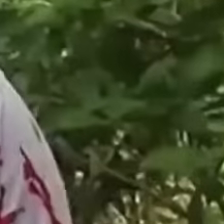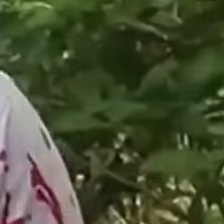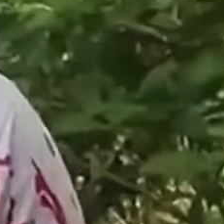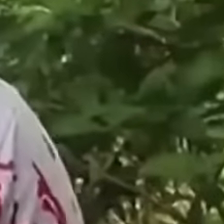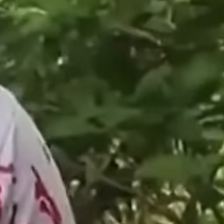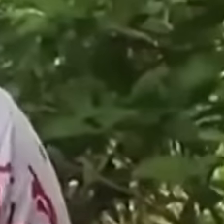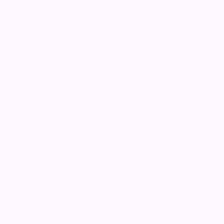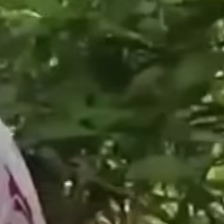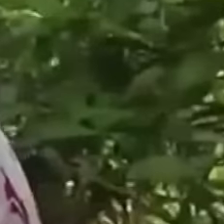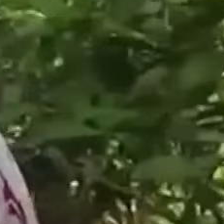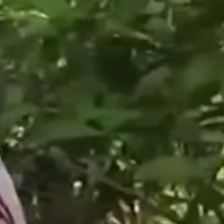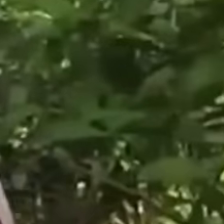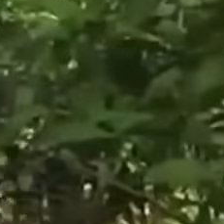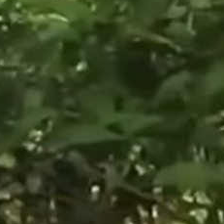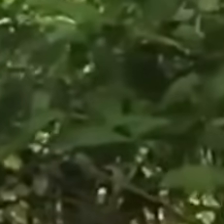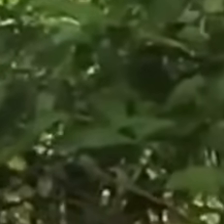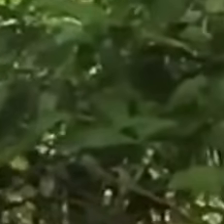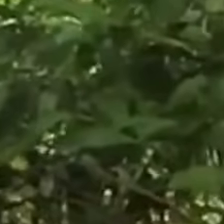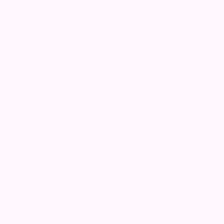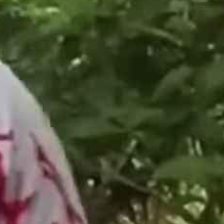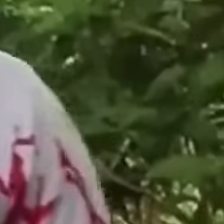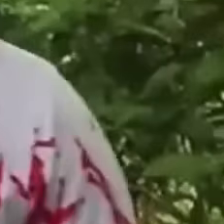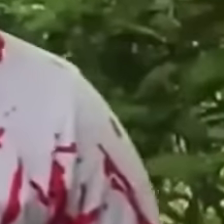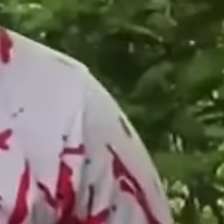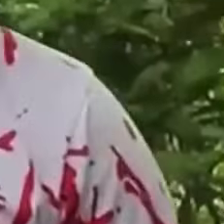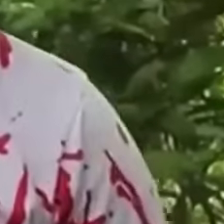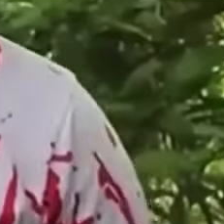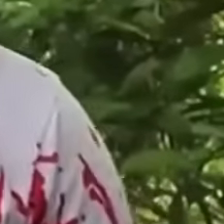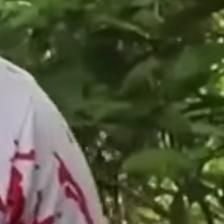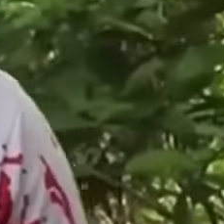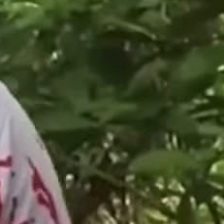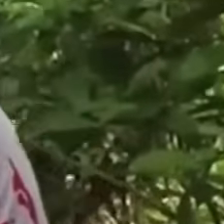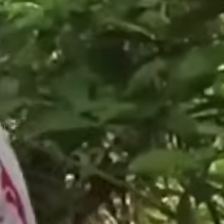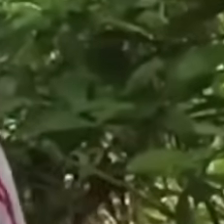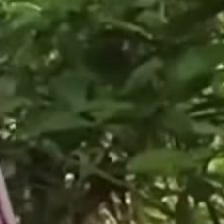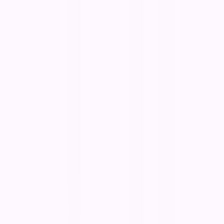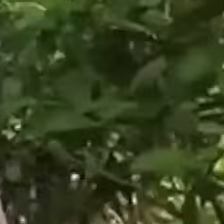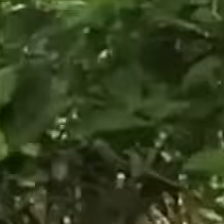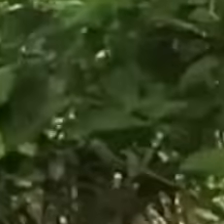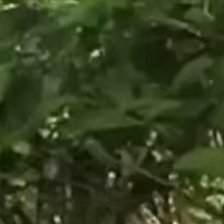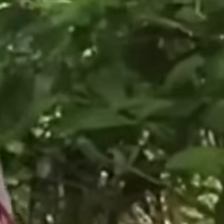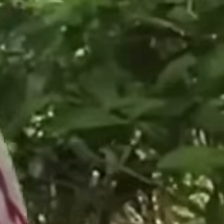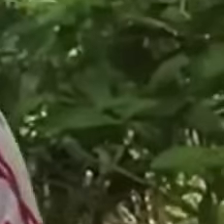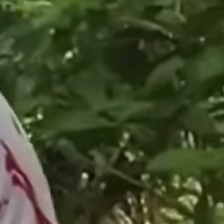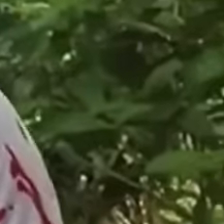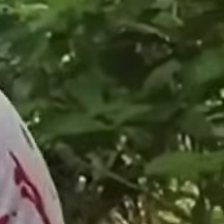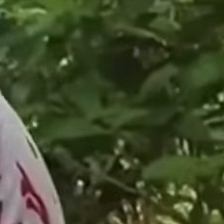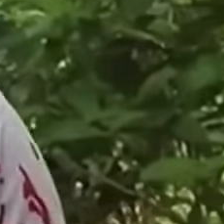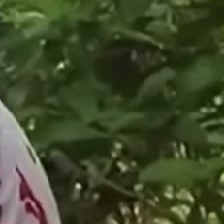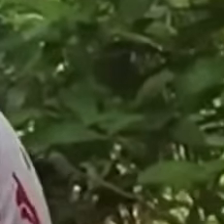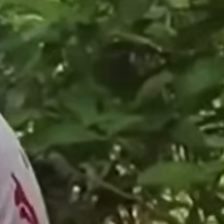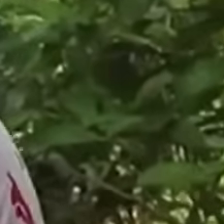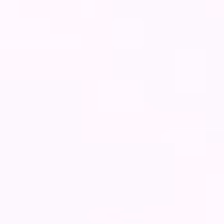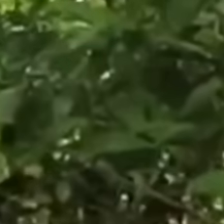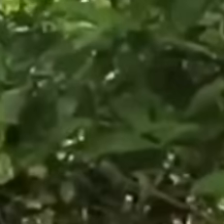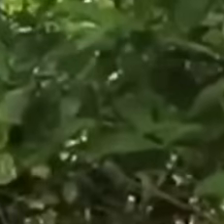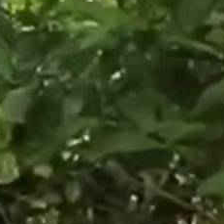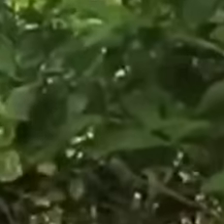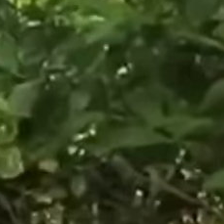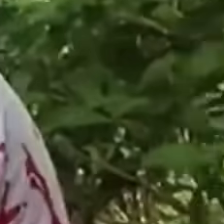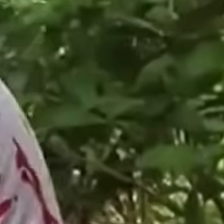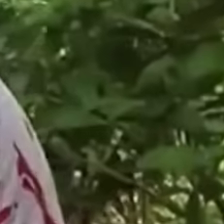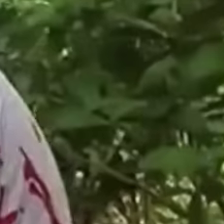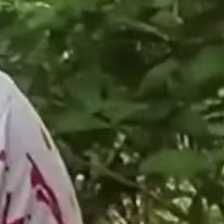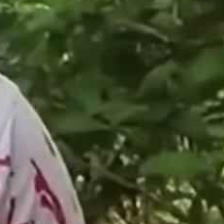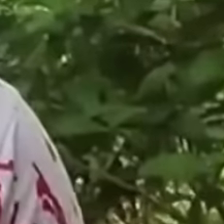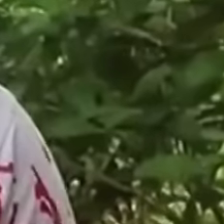He was arrested as he failed to appear before the police for 3 days after he was summoned to inquire into a complaint filed by his wife regarding